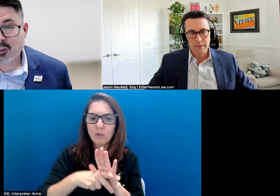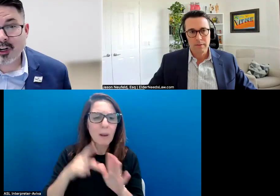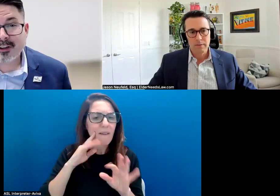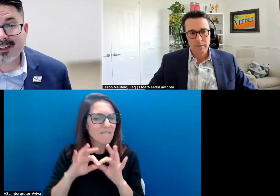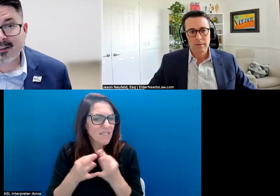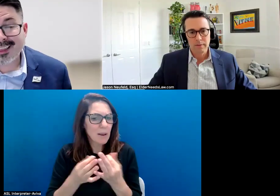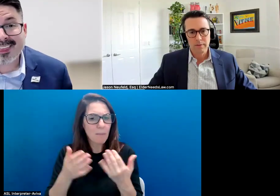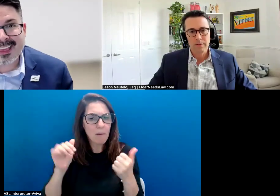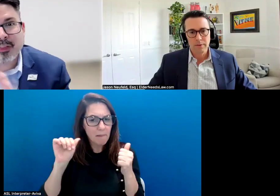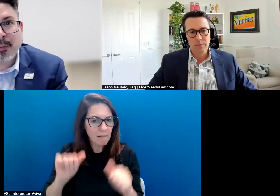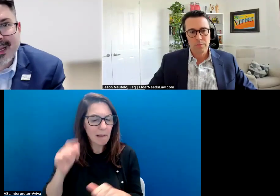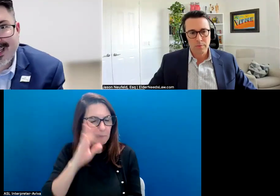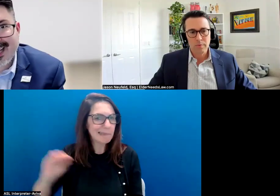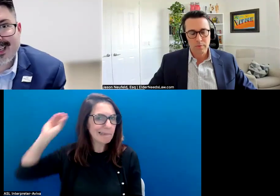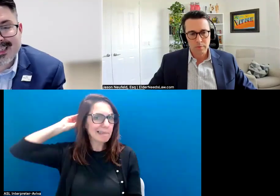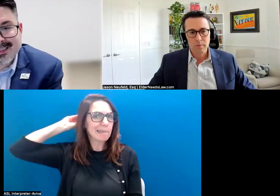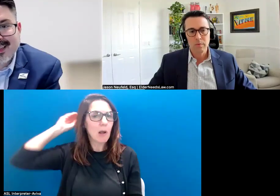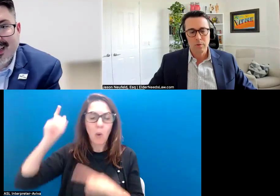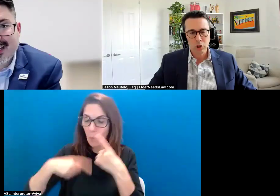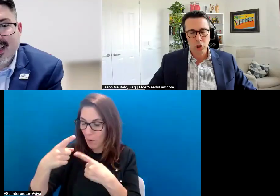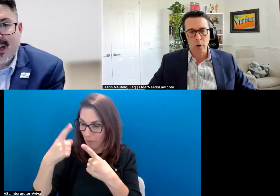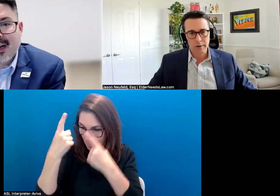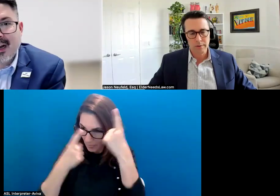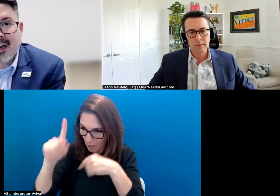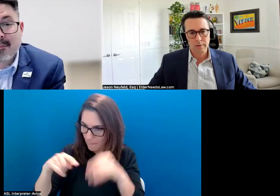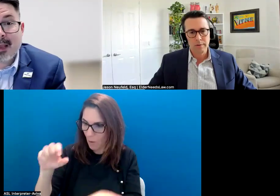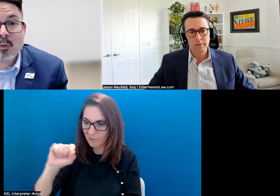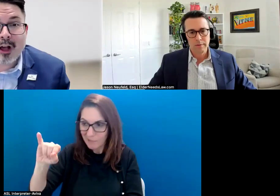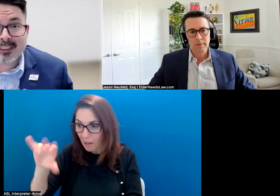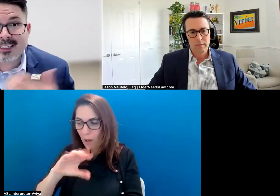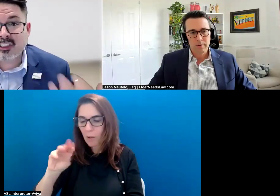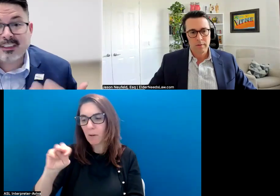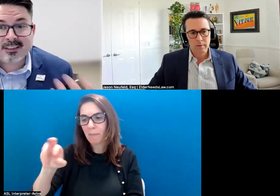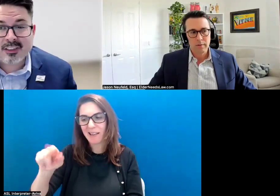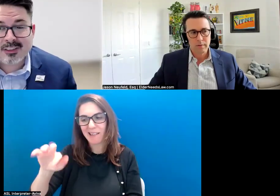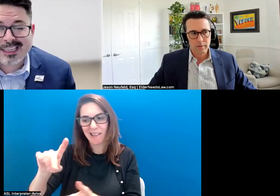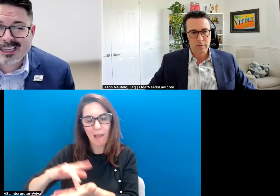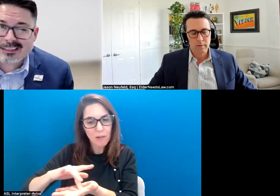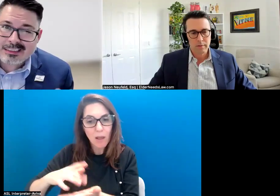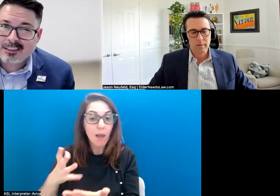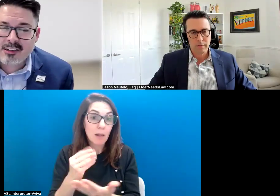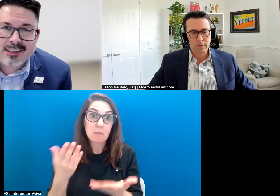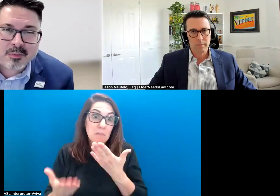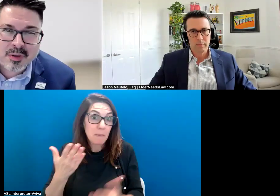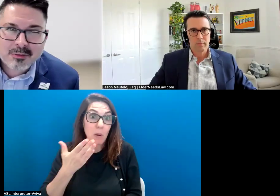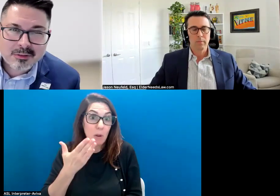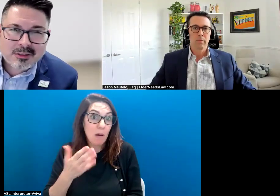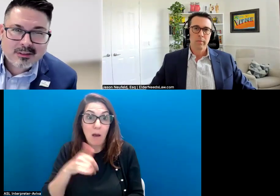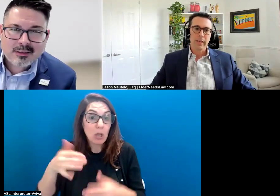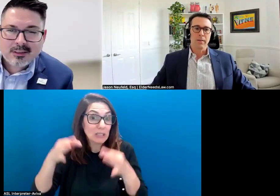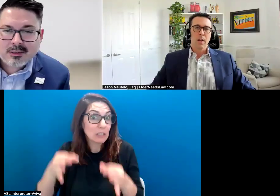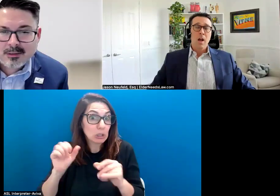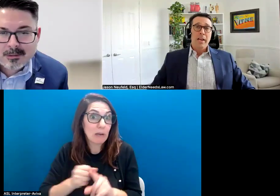when they're starting to think through Medicaid and SSI and maybe well-intentioned decisions that can create some